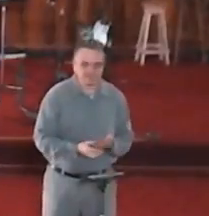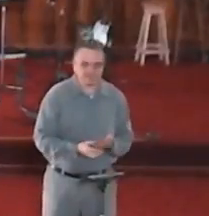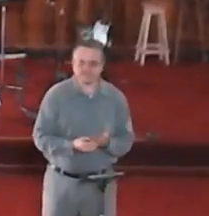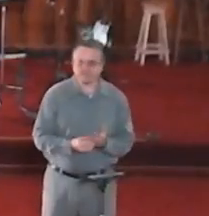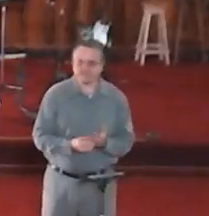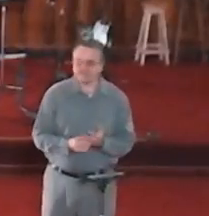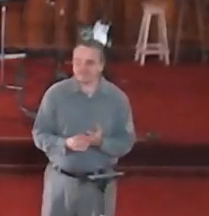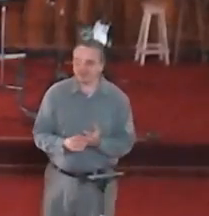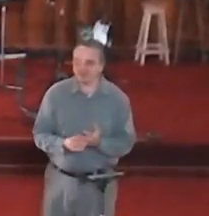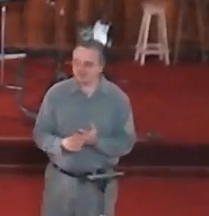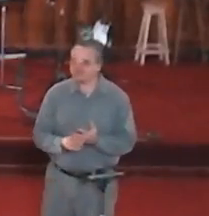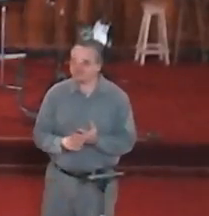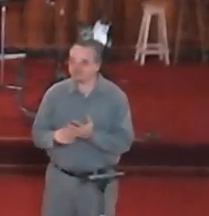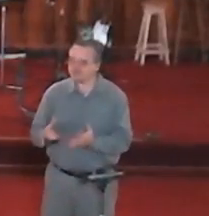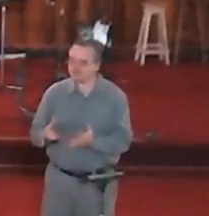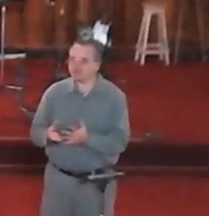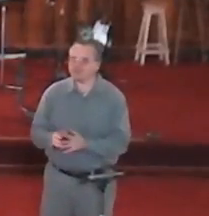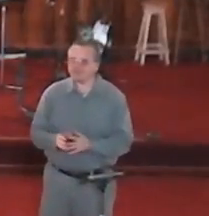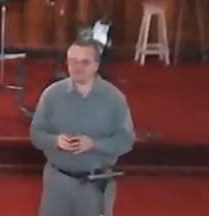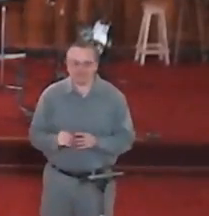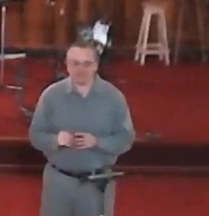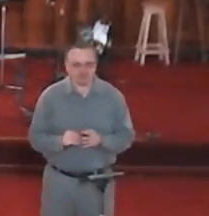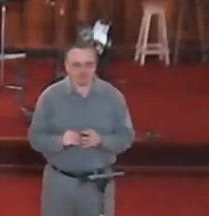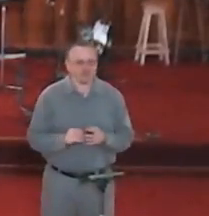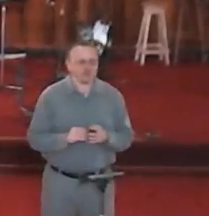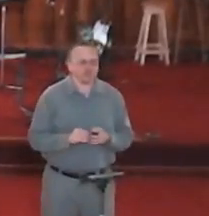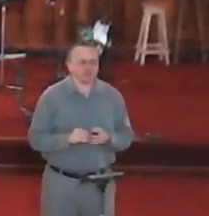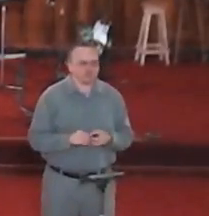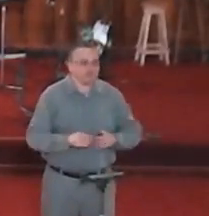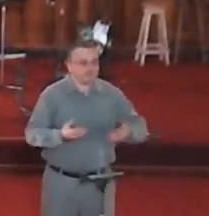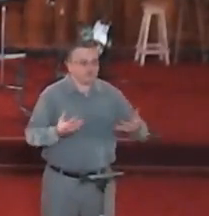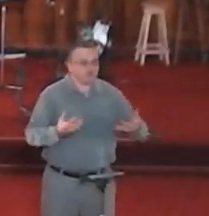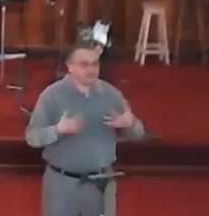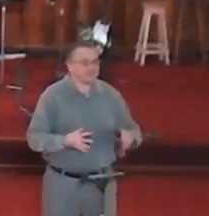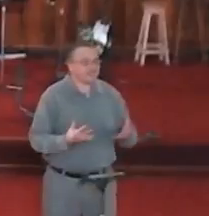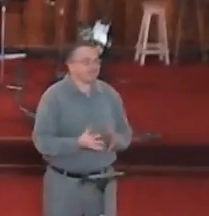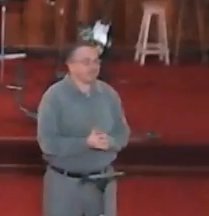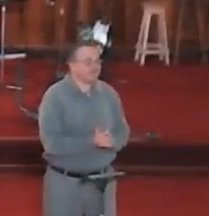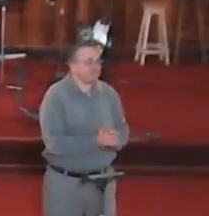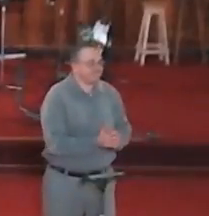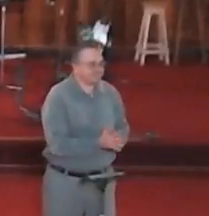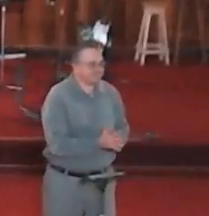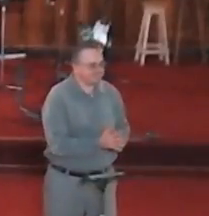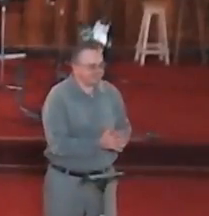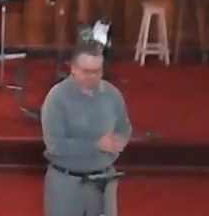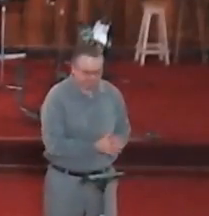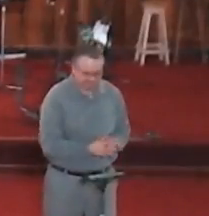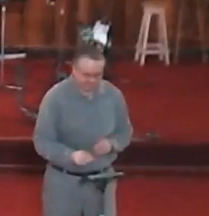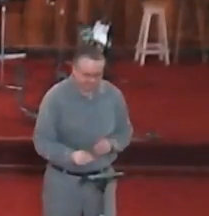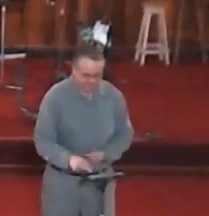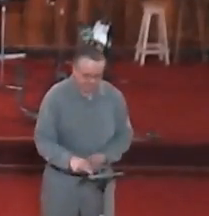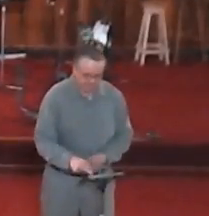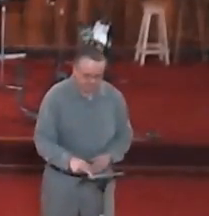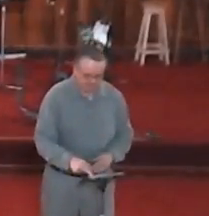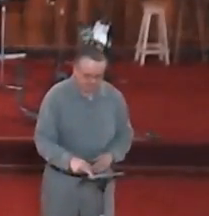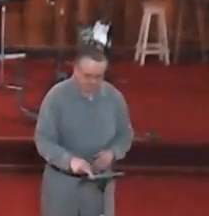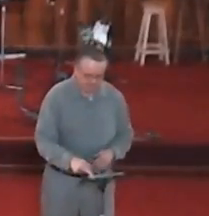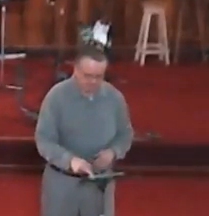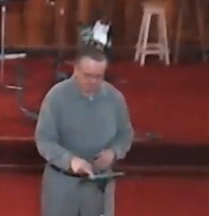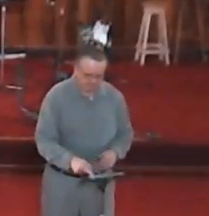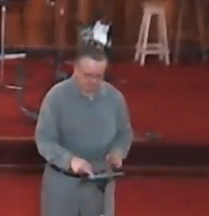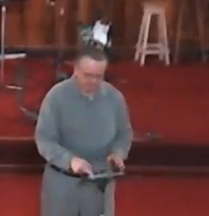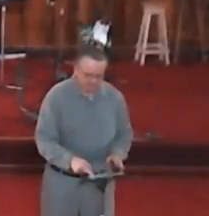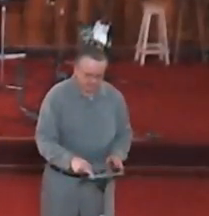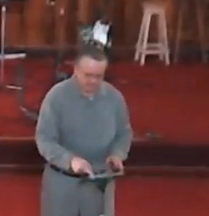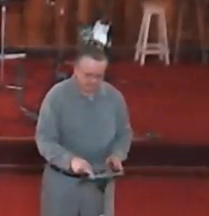a veces, aún Bernabé es un modelo también de humanidad que falla. So Barnabas can also be a